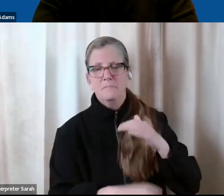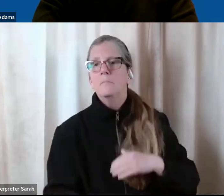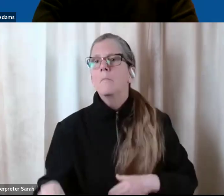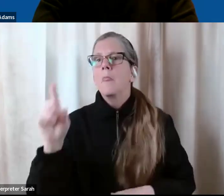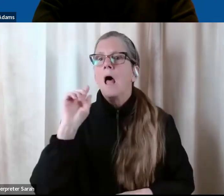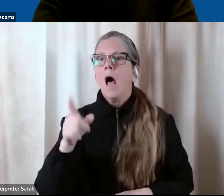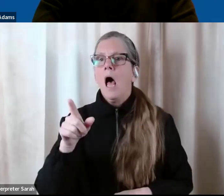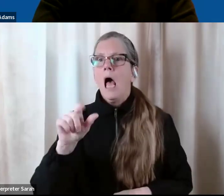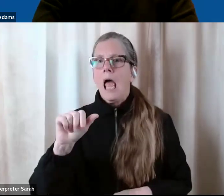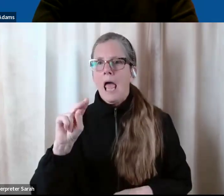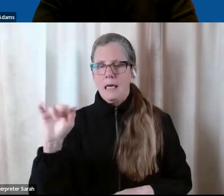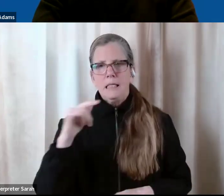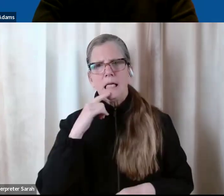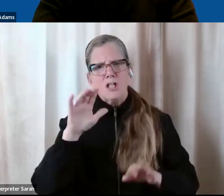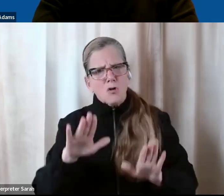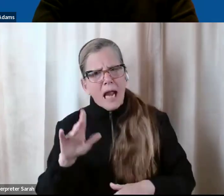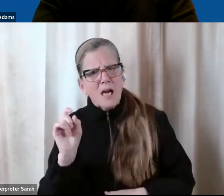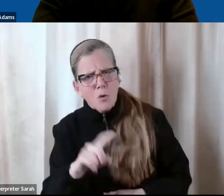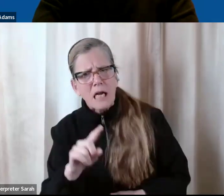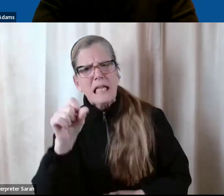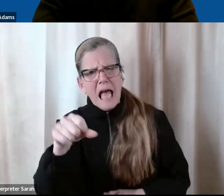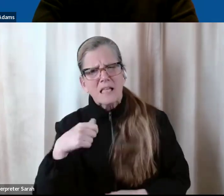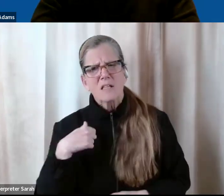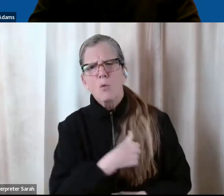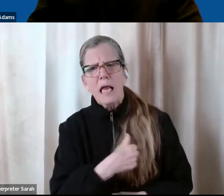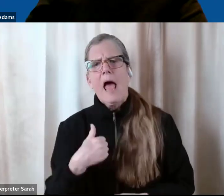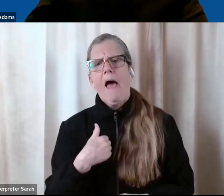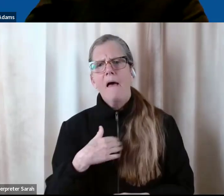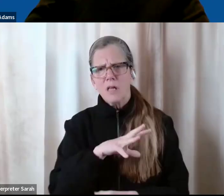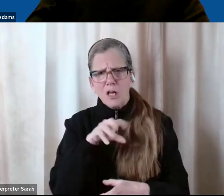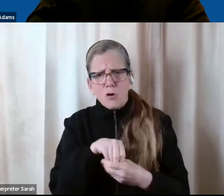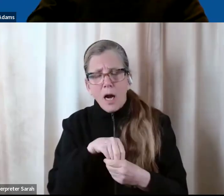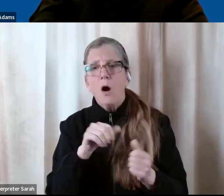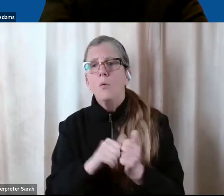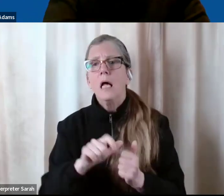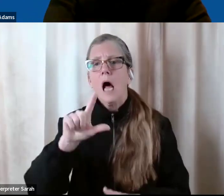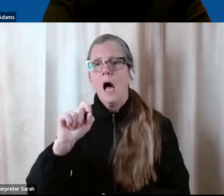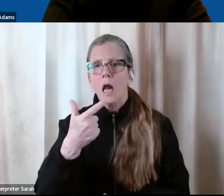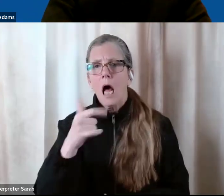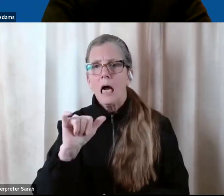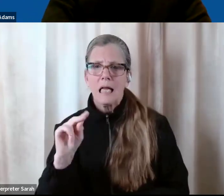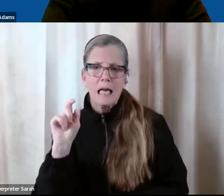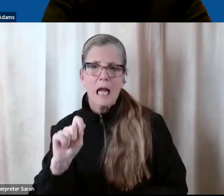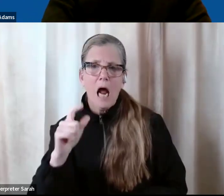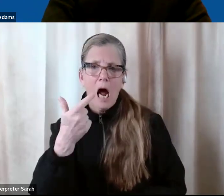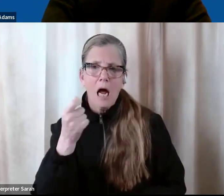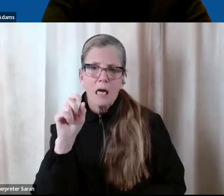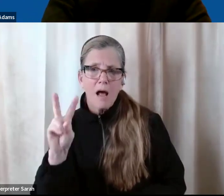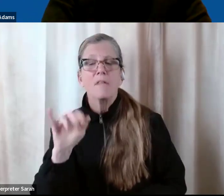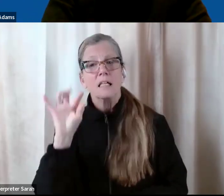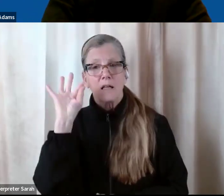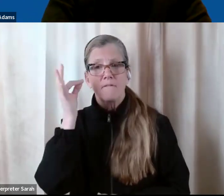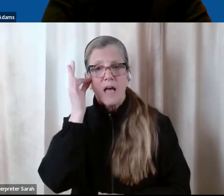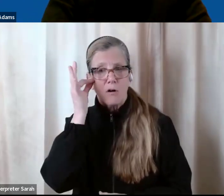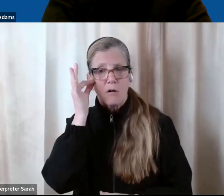thing I will state, yes, we do have an integration with login.gov, and login.gov is a federal agency, as we all know, right? And